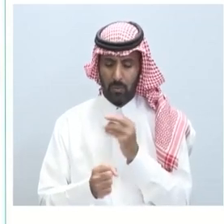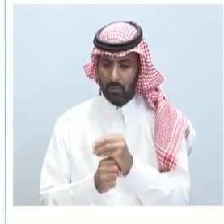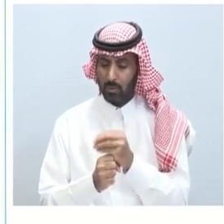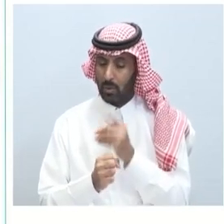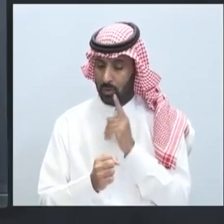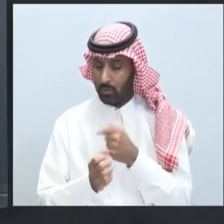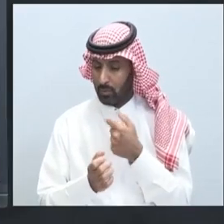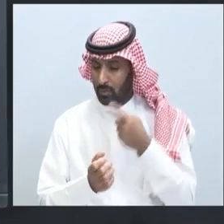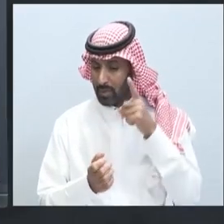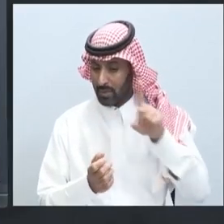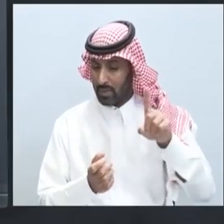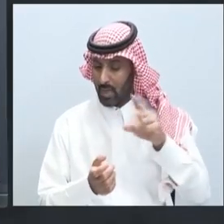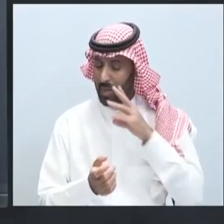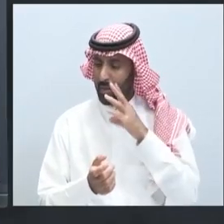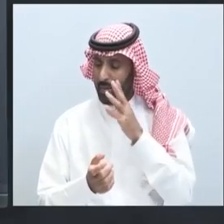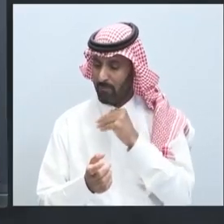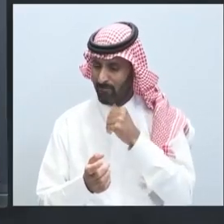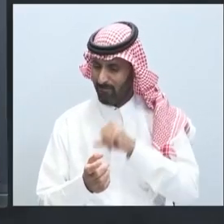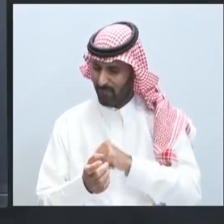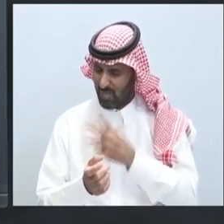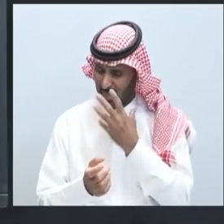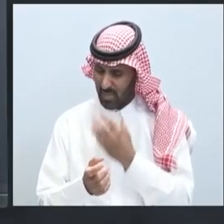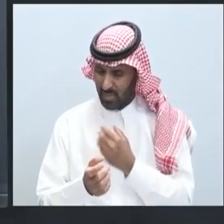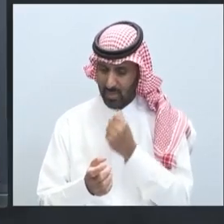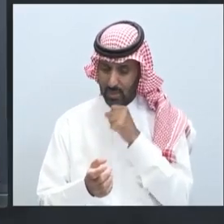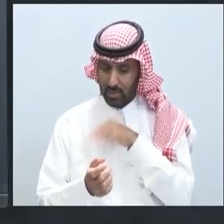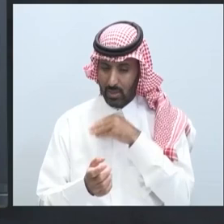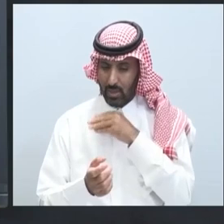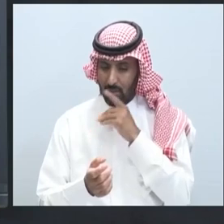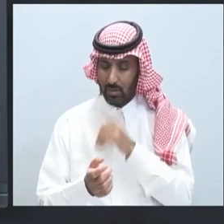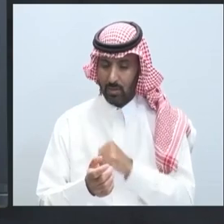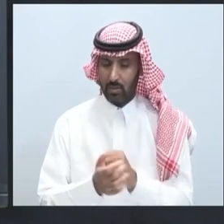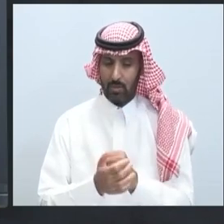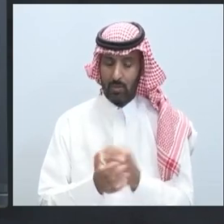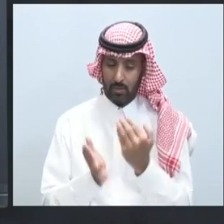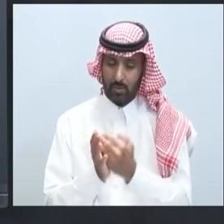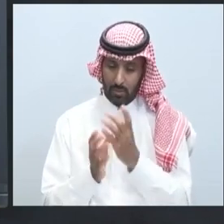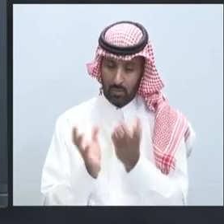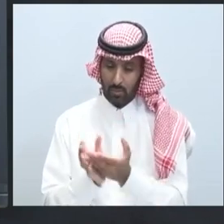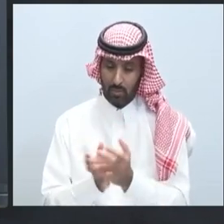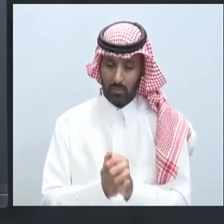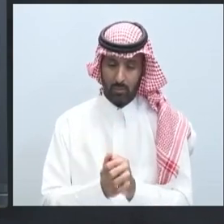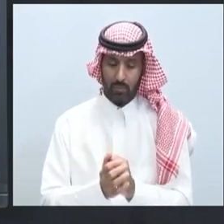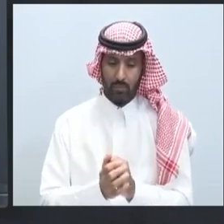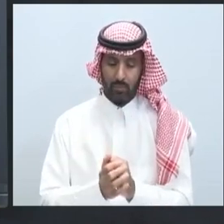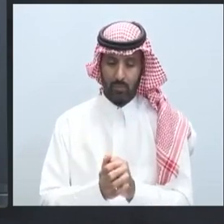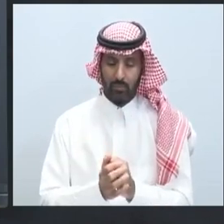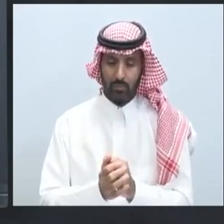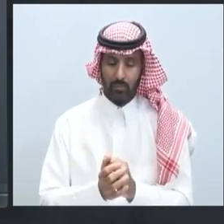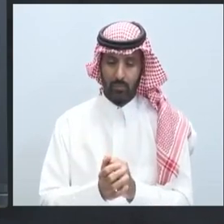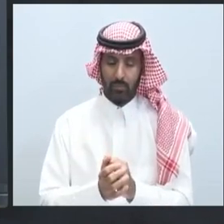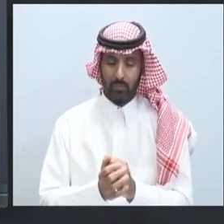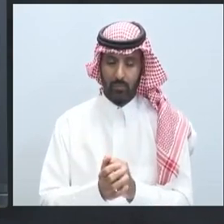the truth and disappoint your parents and maybe not even receiving a gift? So